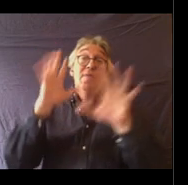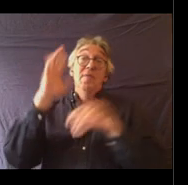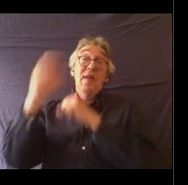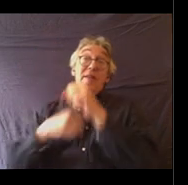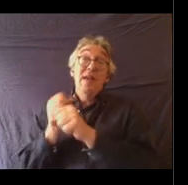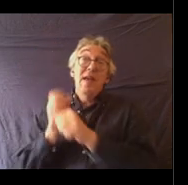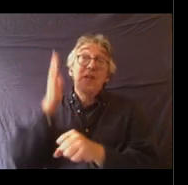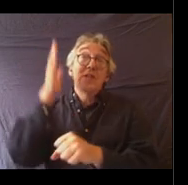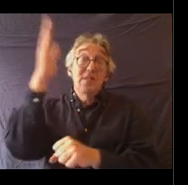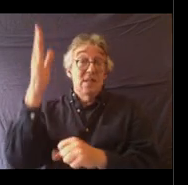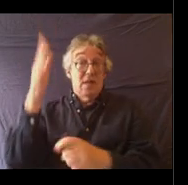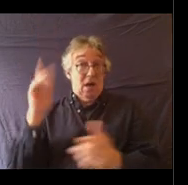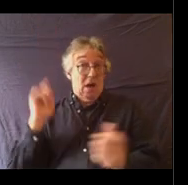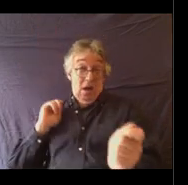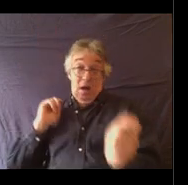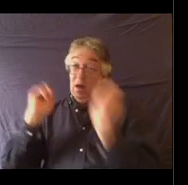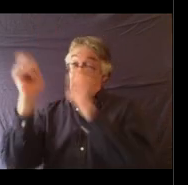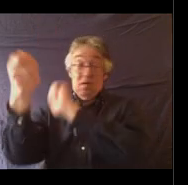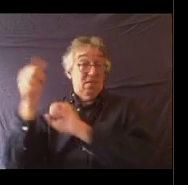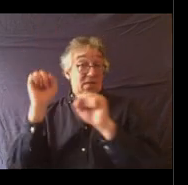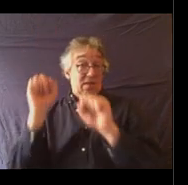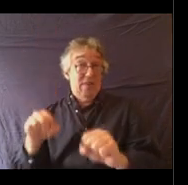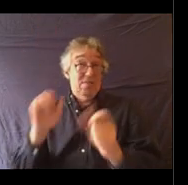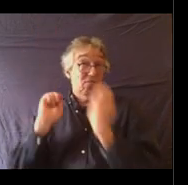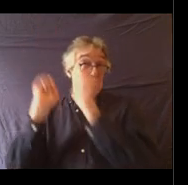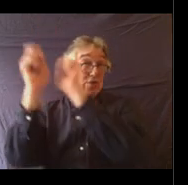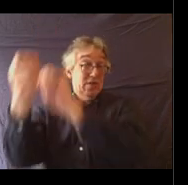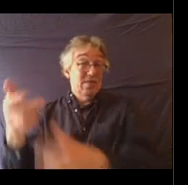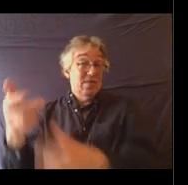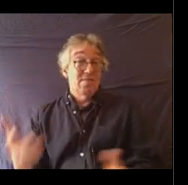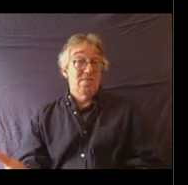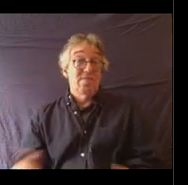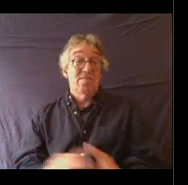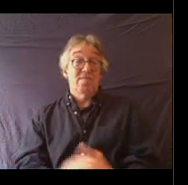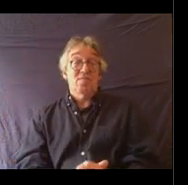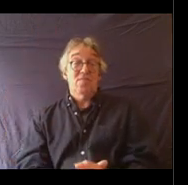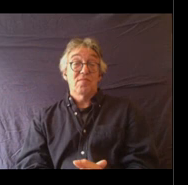these days, they could completely change. So